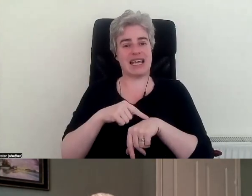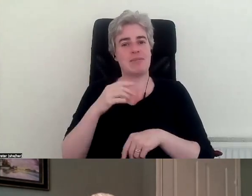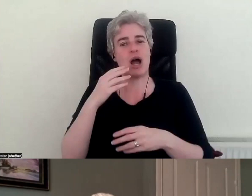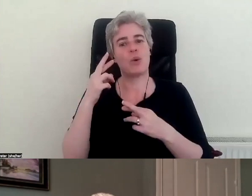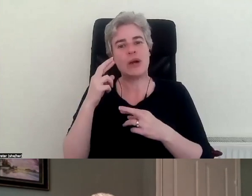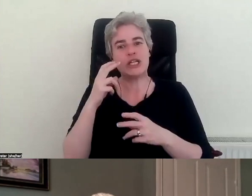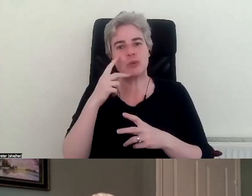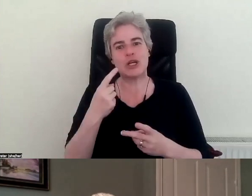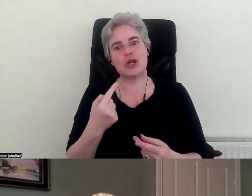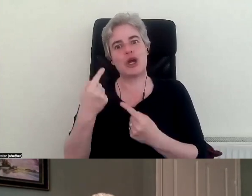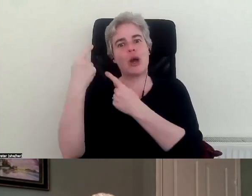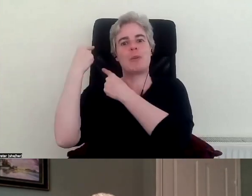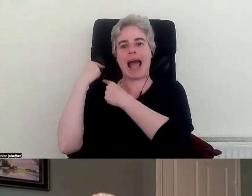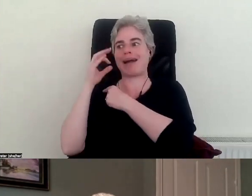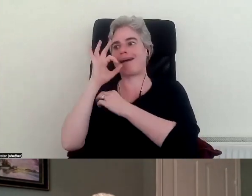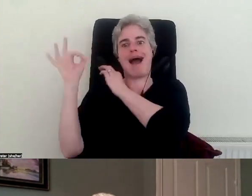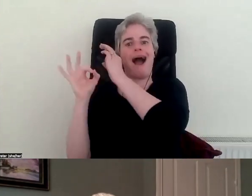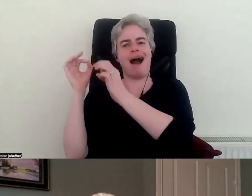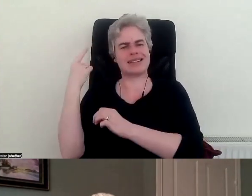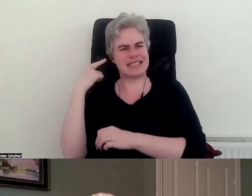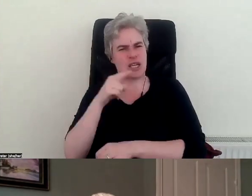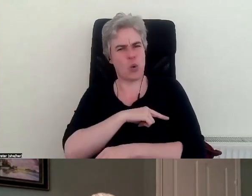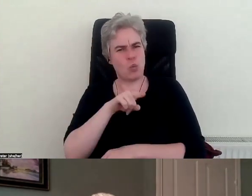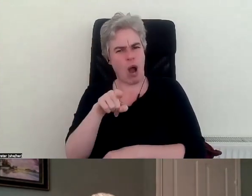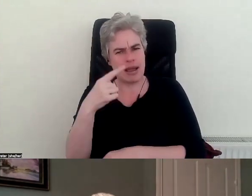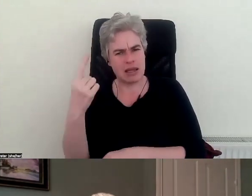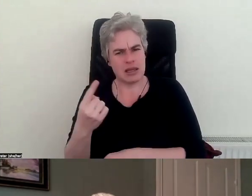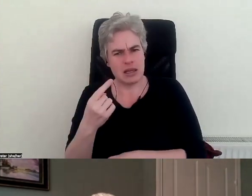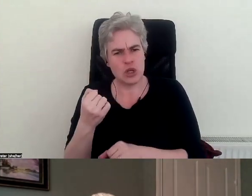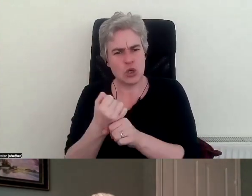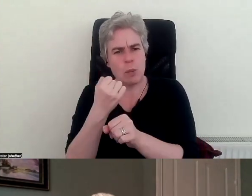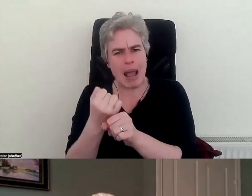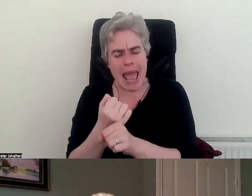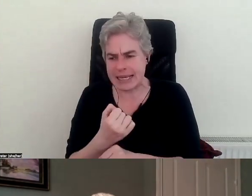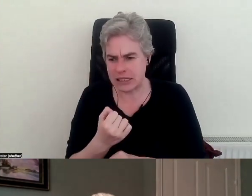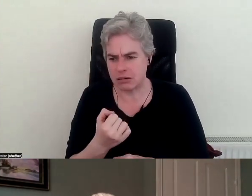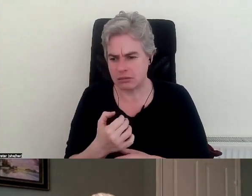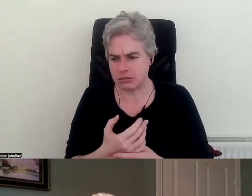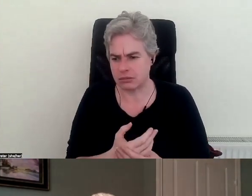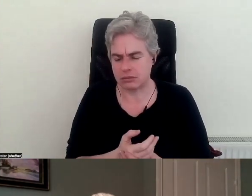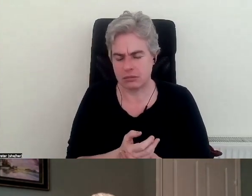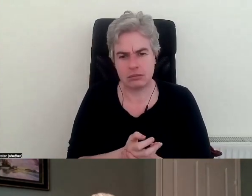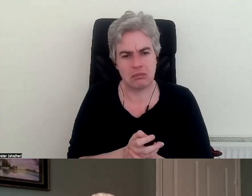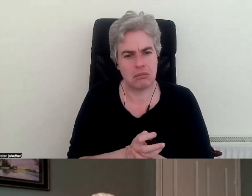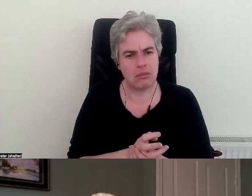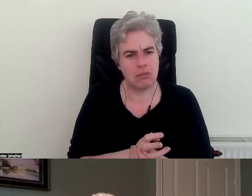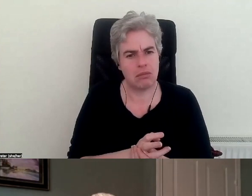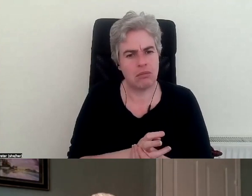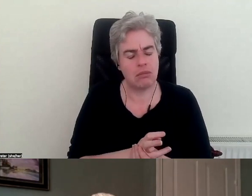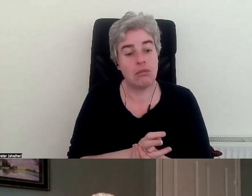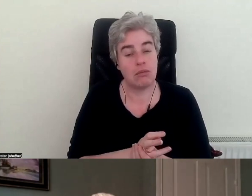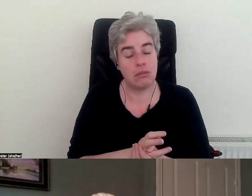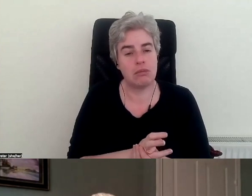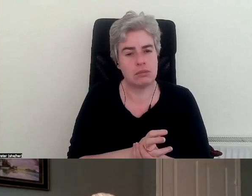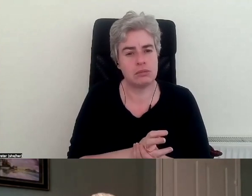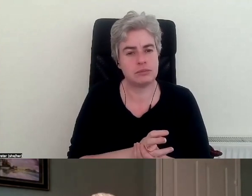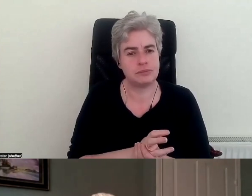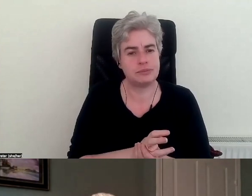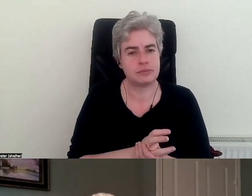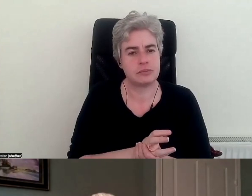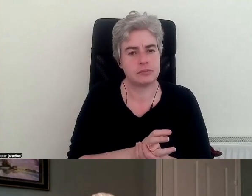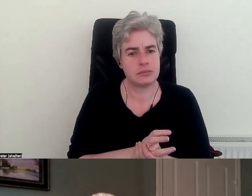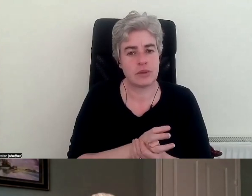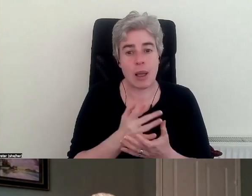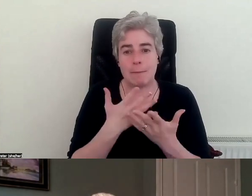time travel and inquire him why he made, and this is something that is